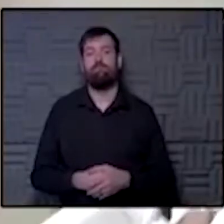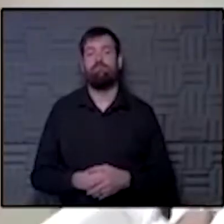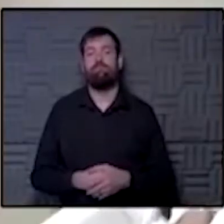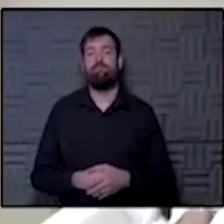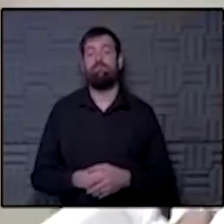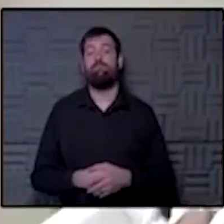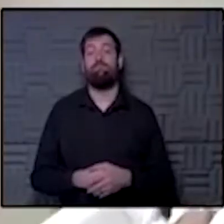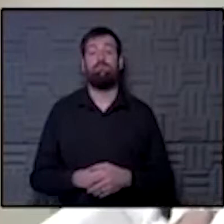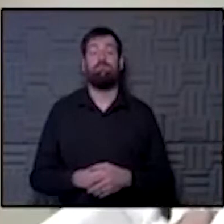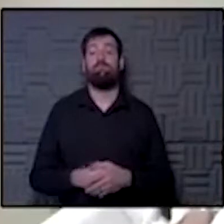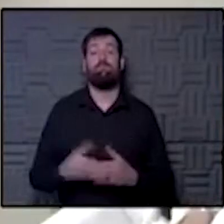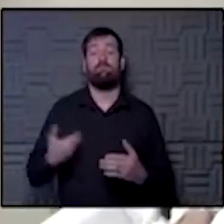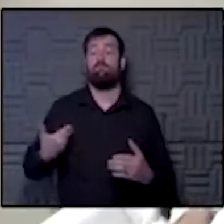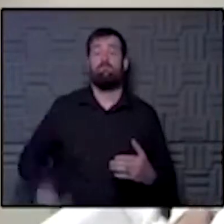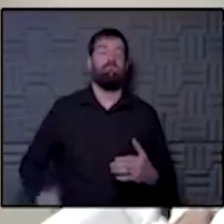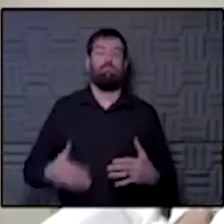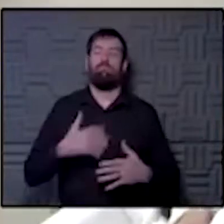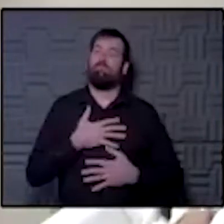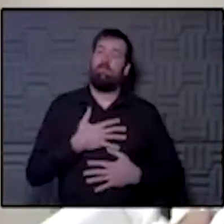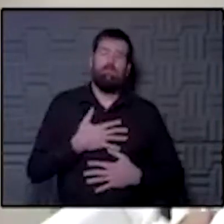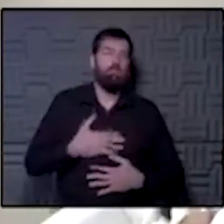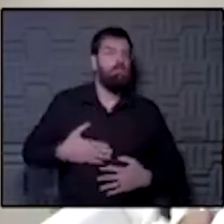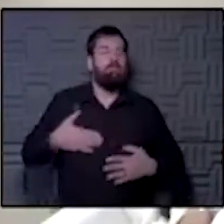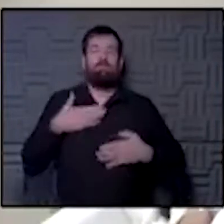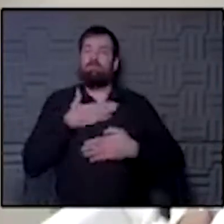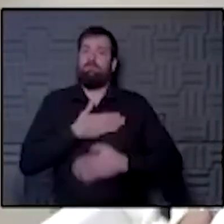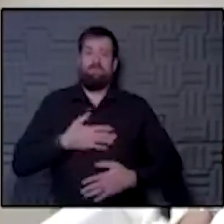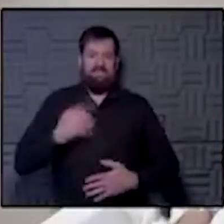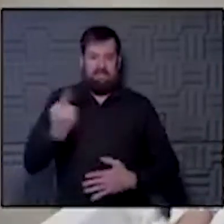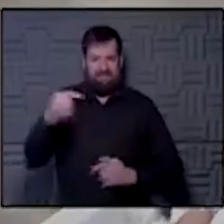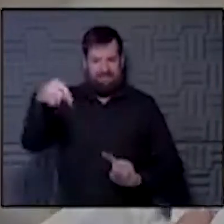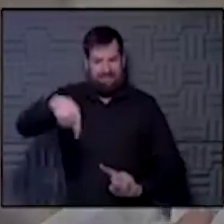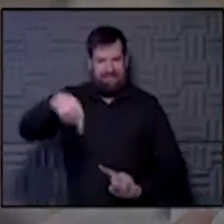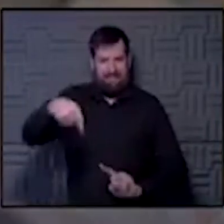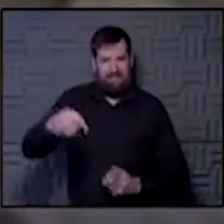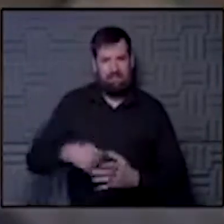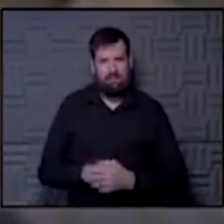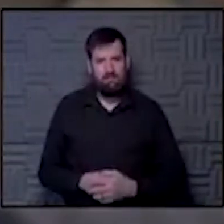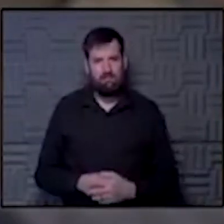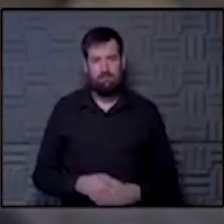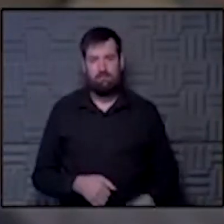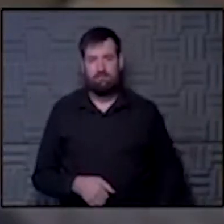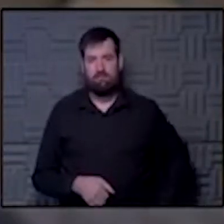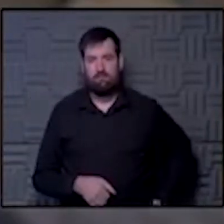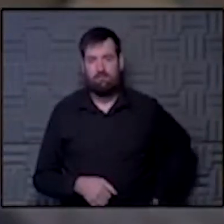I am so grateful for something like this.